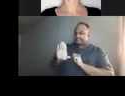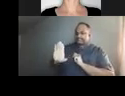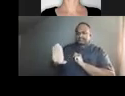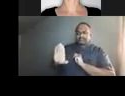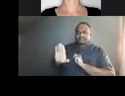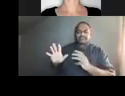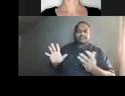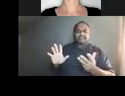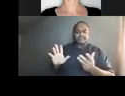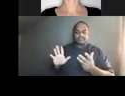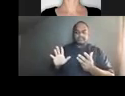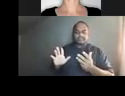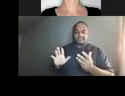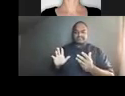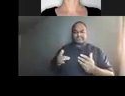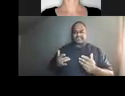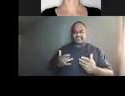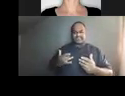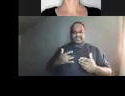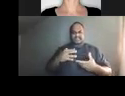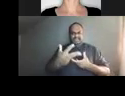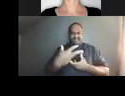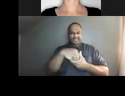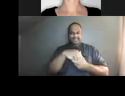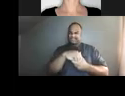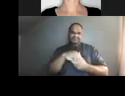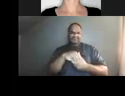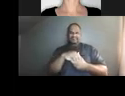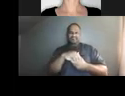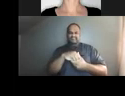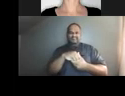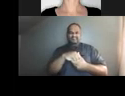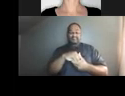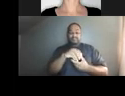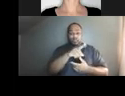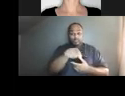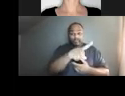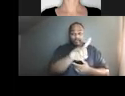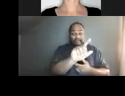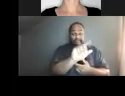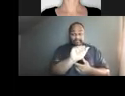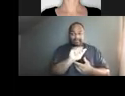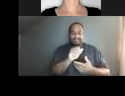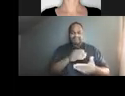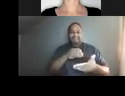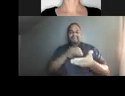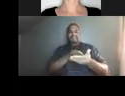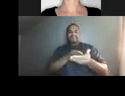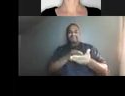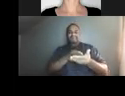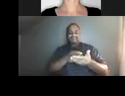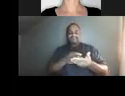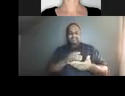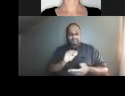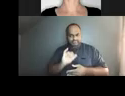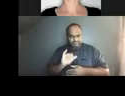say that they are against inclusion of children with disabilities. So we see also